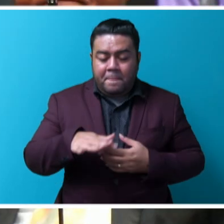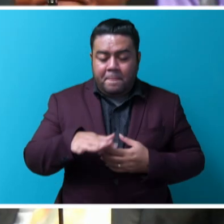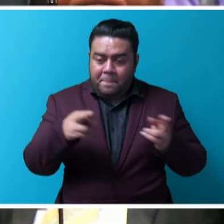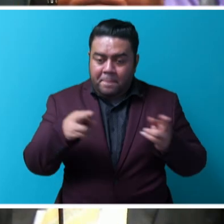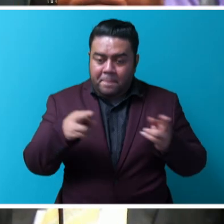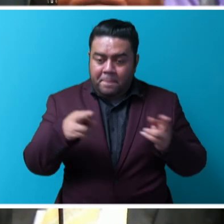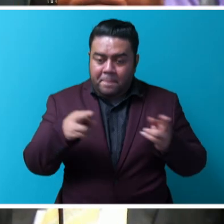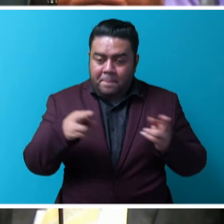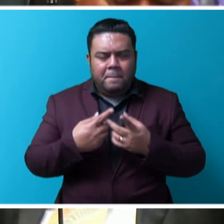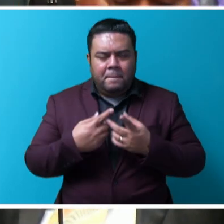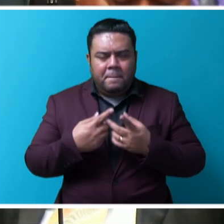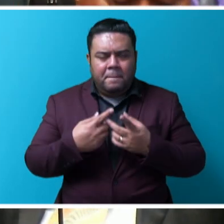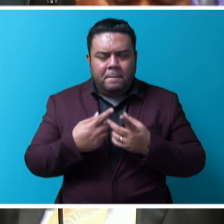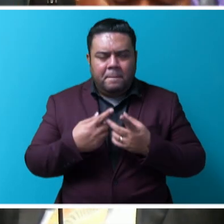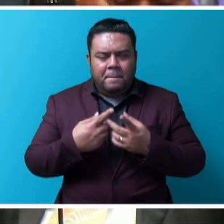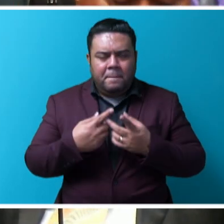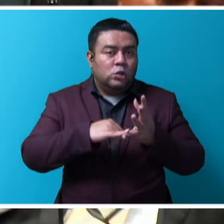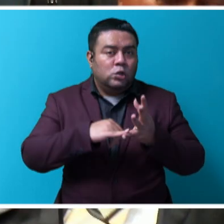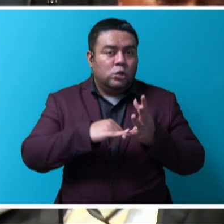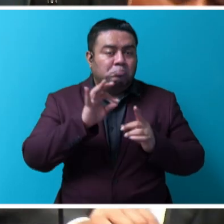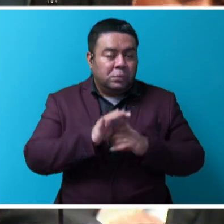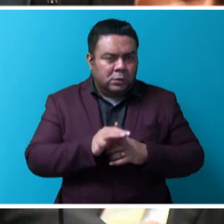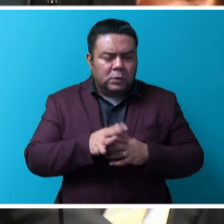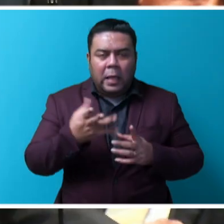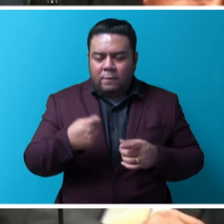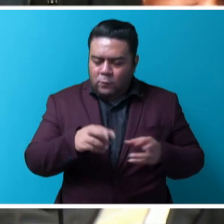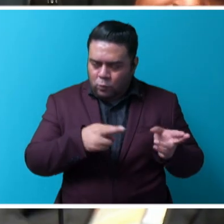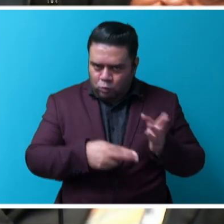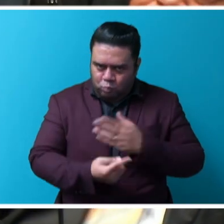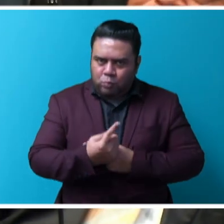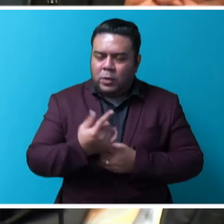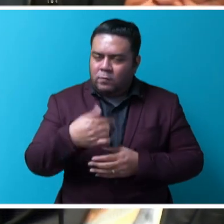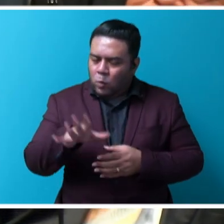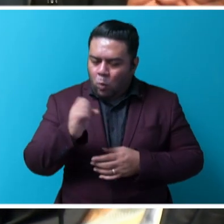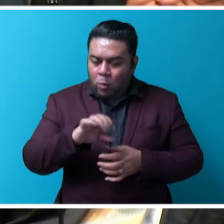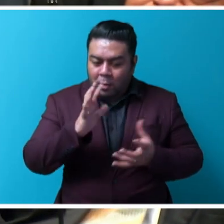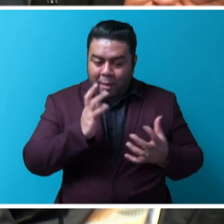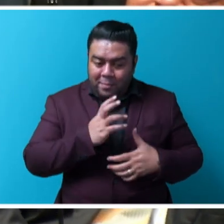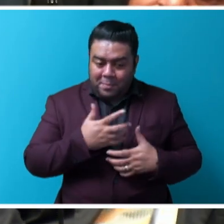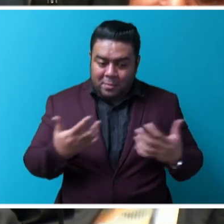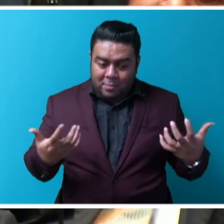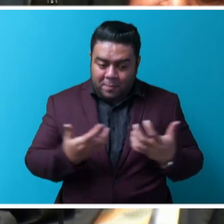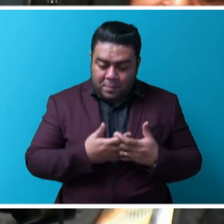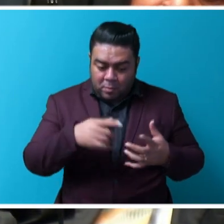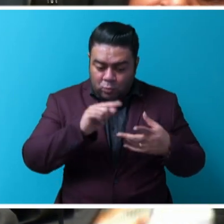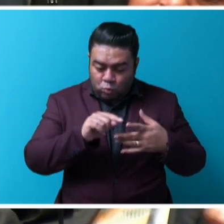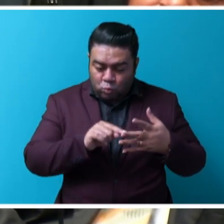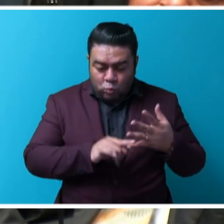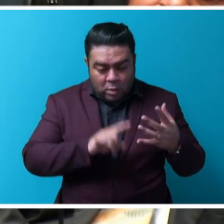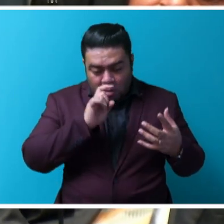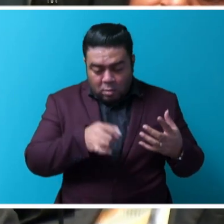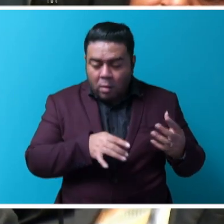projects across coastal communities that need to be constructed urgently, including few to mention in the existing priority list, such